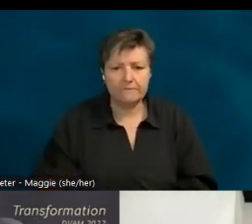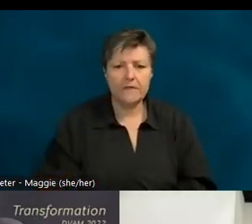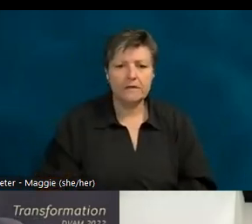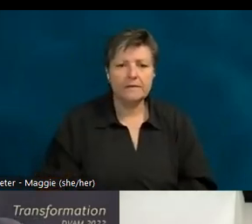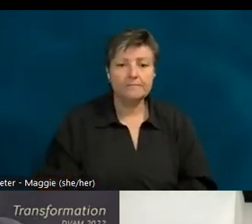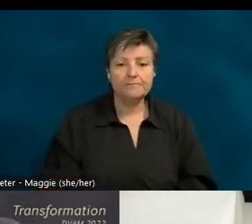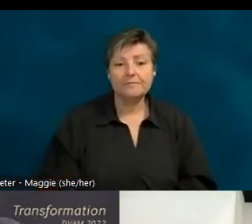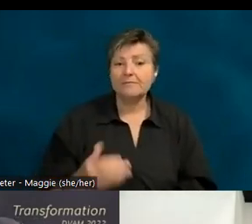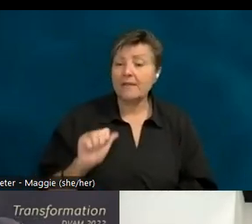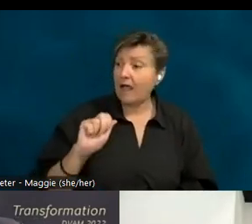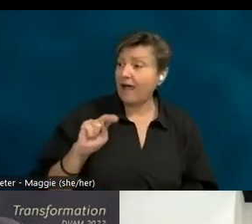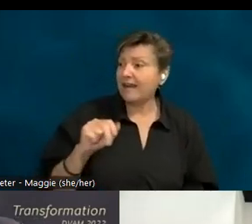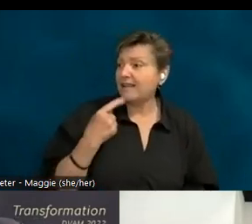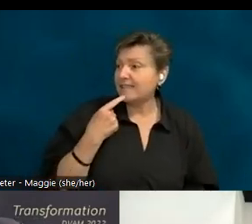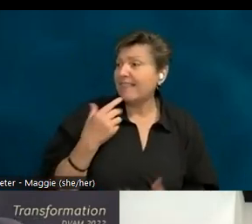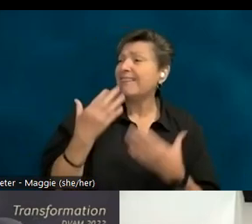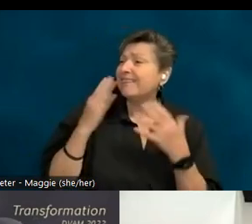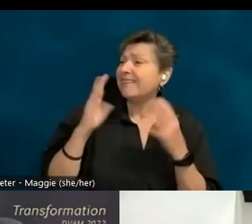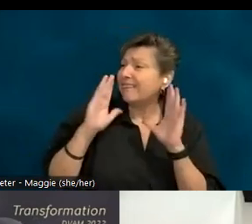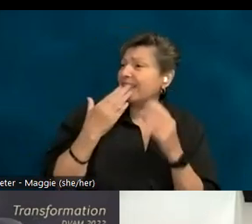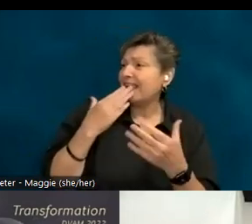Great. Thank you so much.